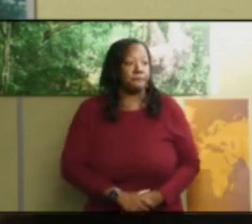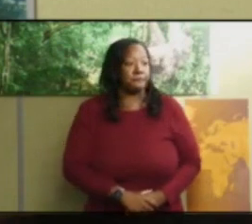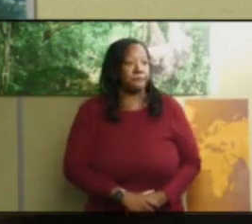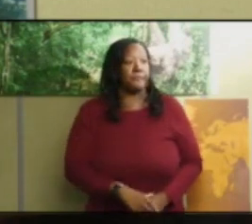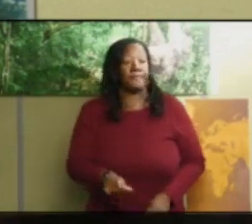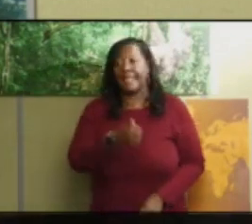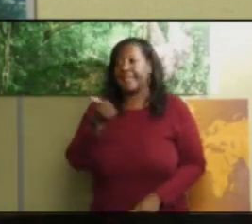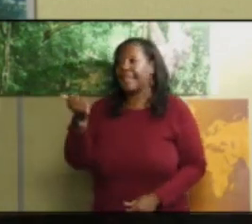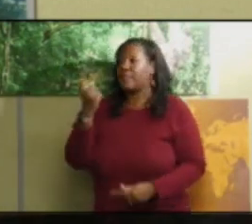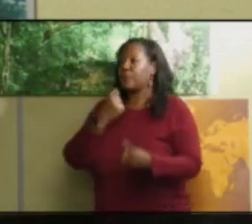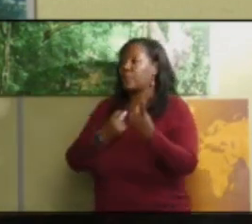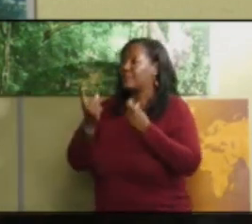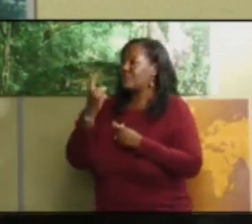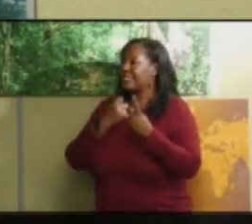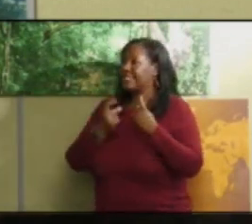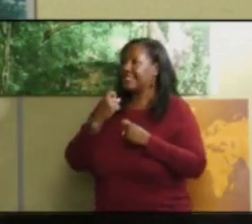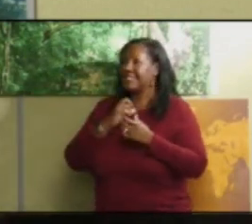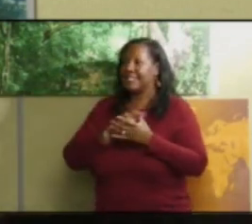Any other questions?